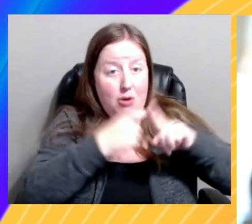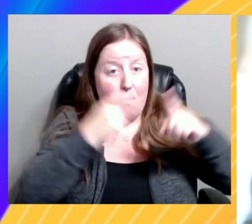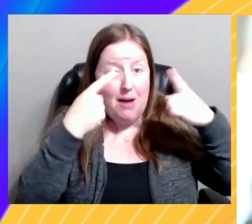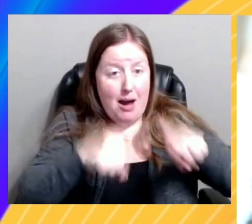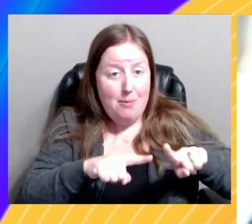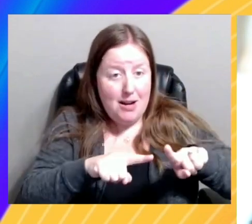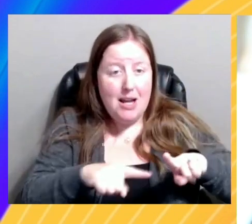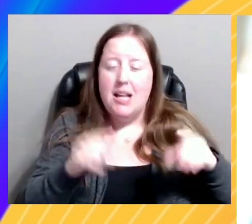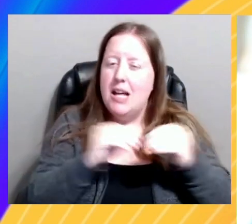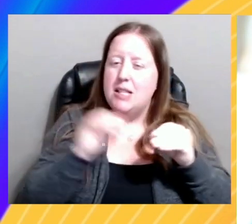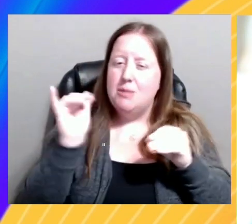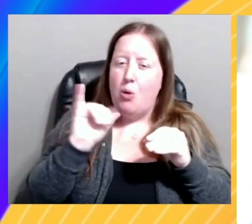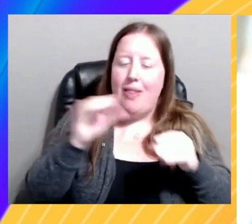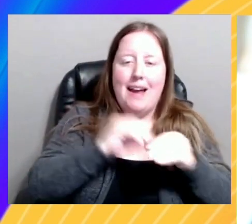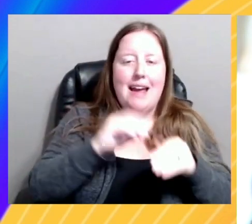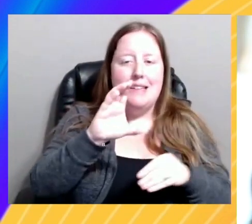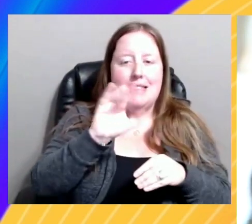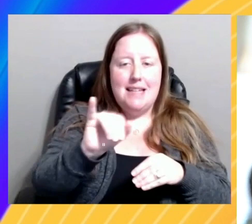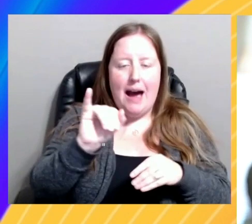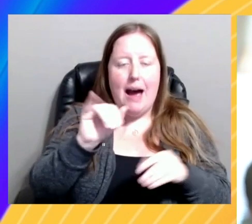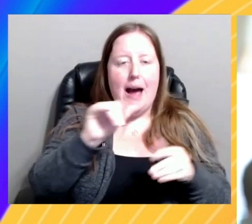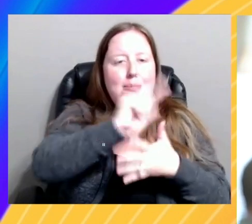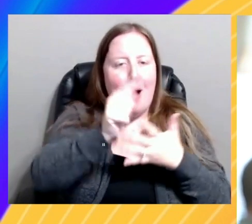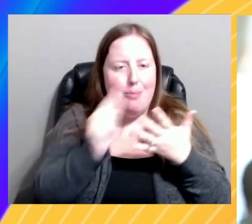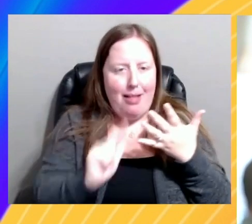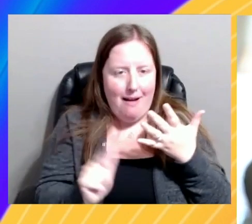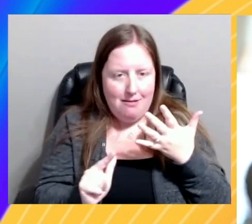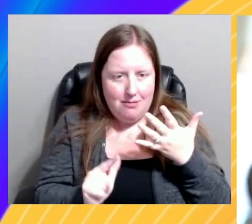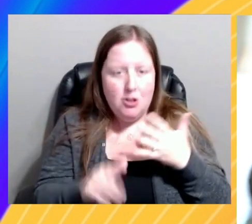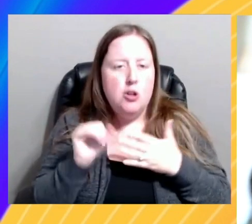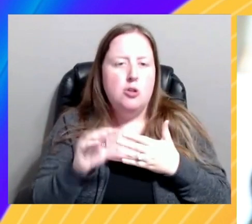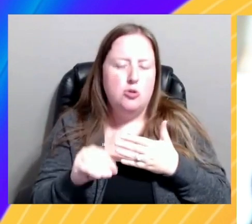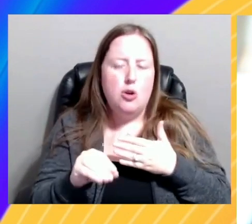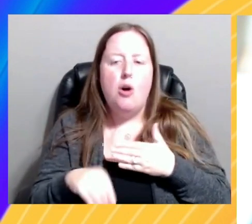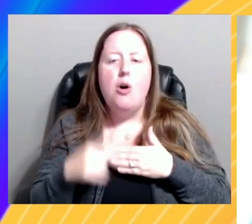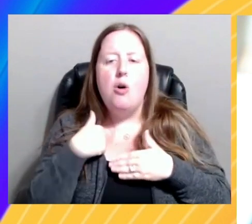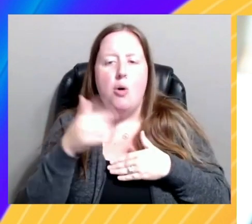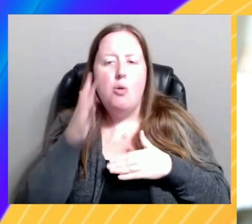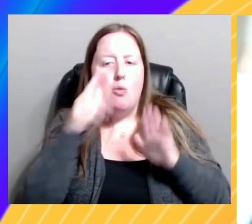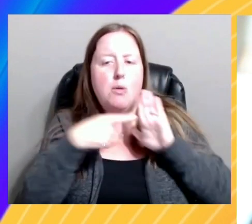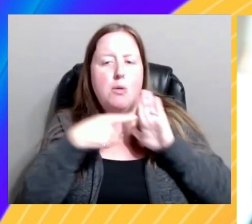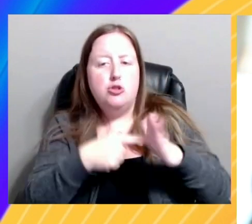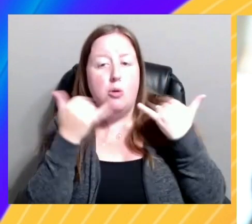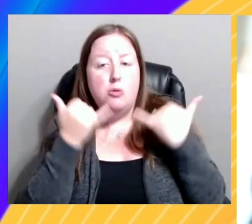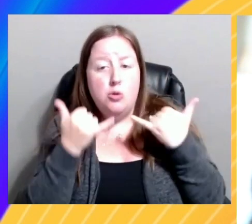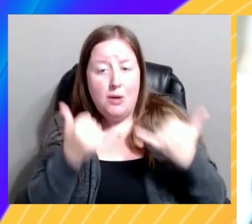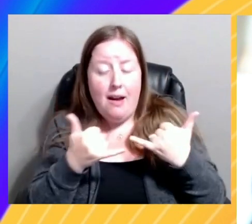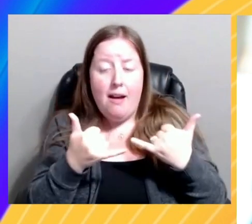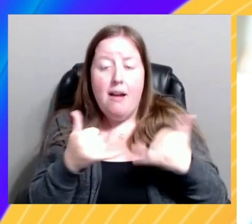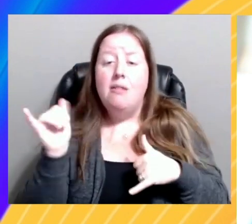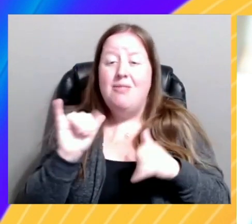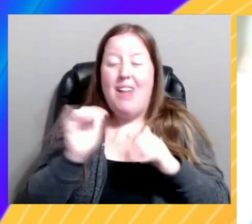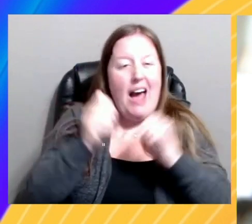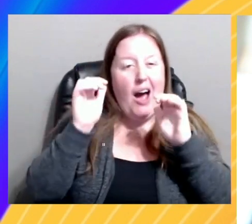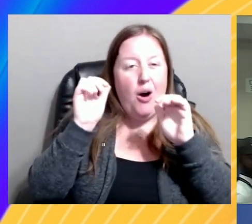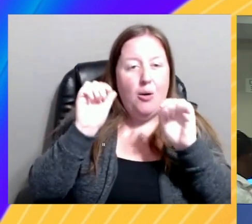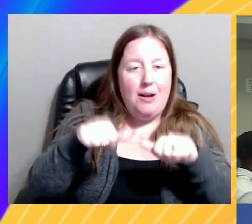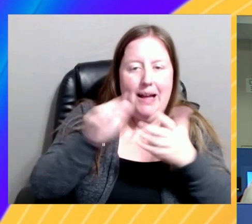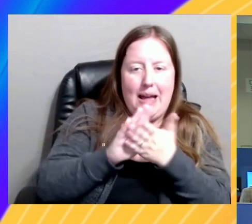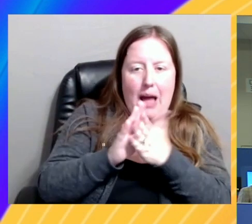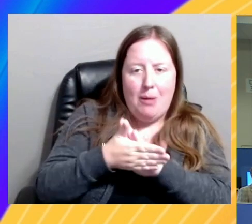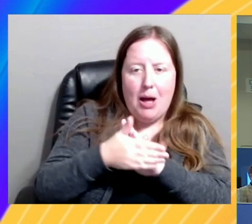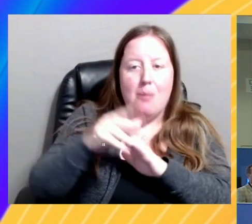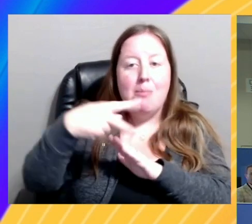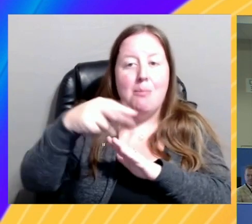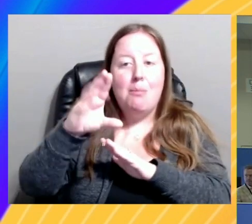it into your CI/CD pipeline. Okay. So yeah, we're actually going to show that today, as well as how you can turn that into a proactive or